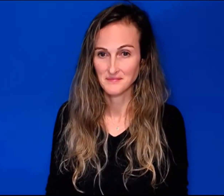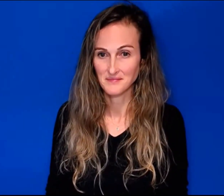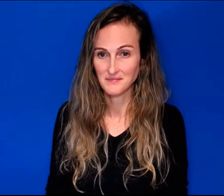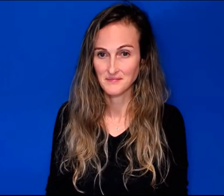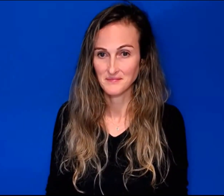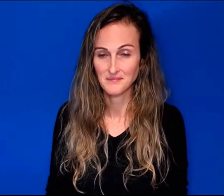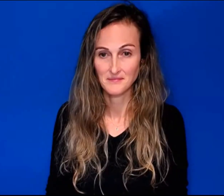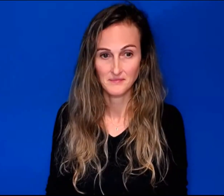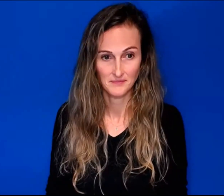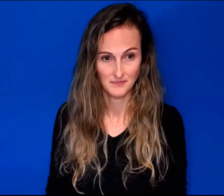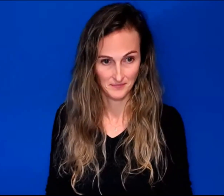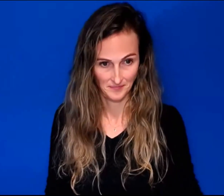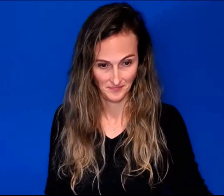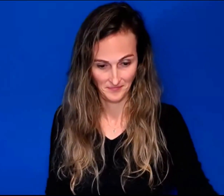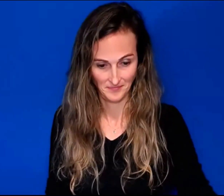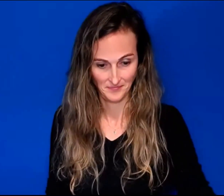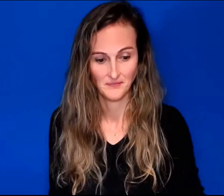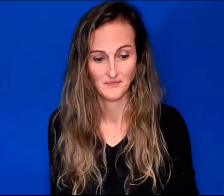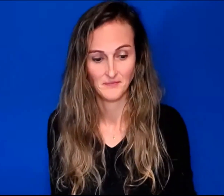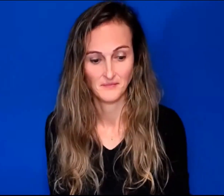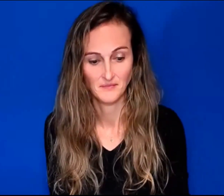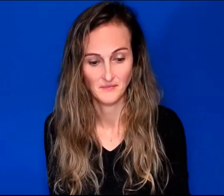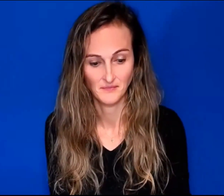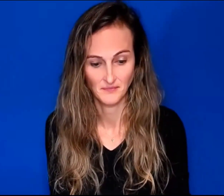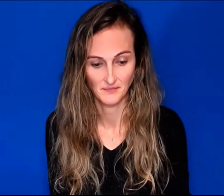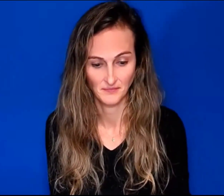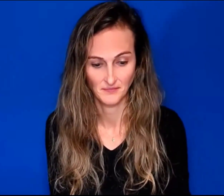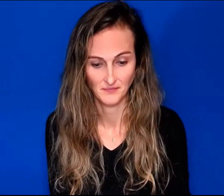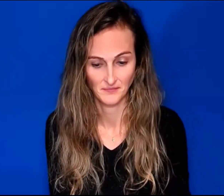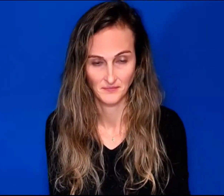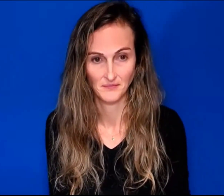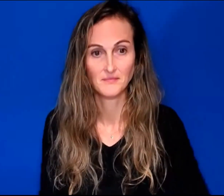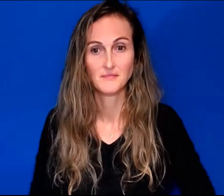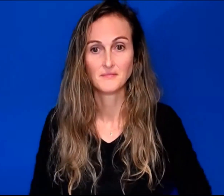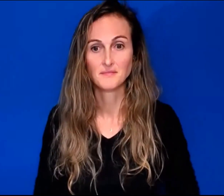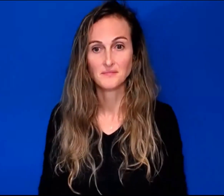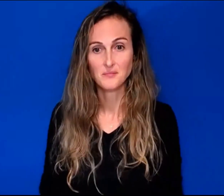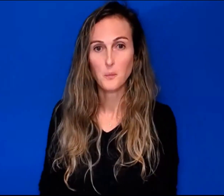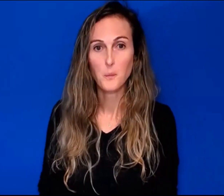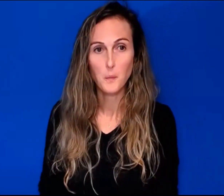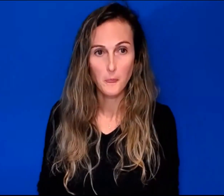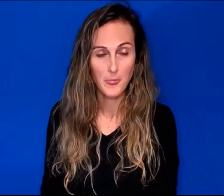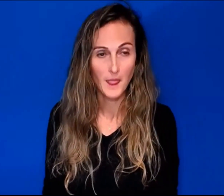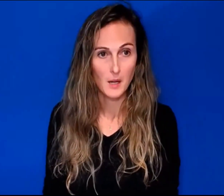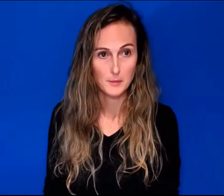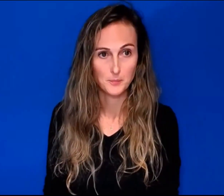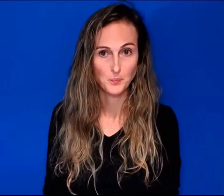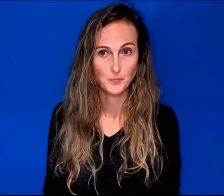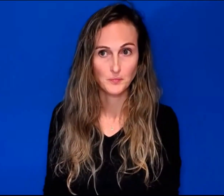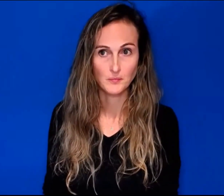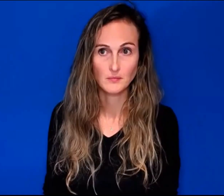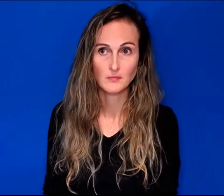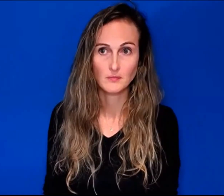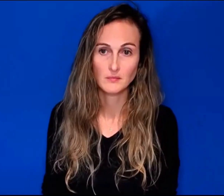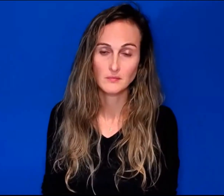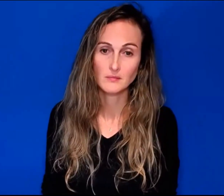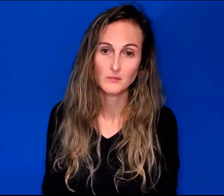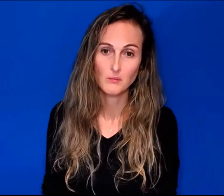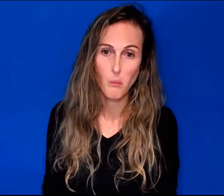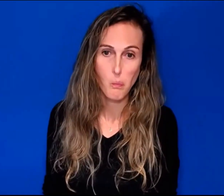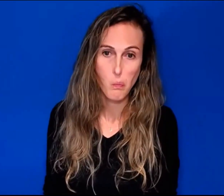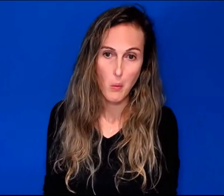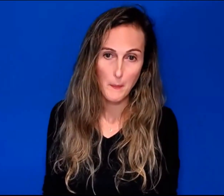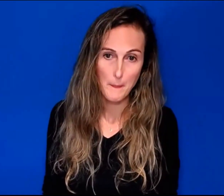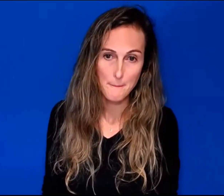Everybody can see everyone, right? Okay, so what I want to do first is just quickly remind you that if you have